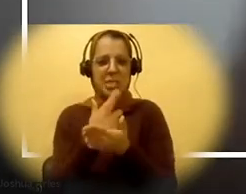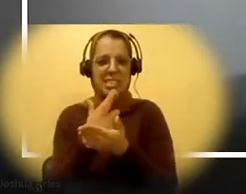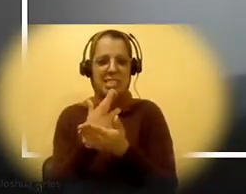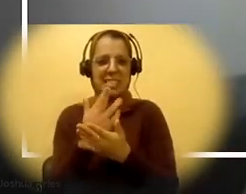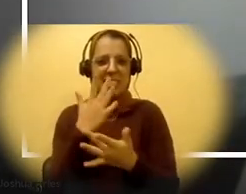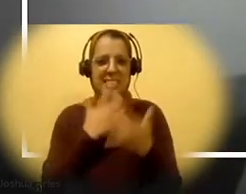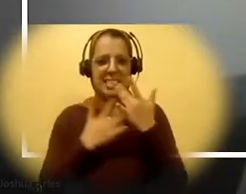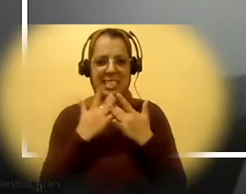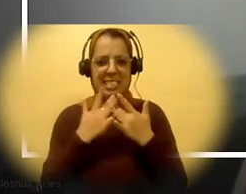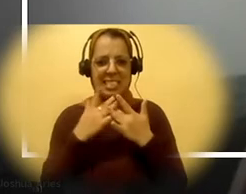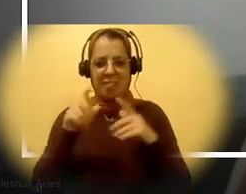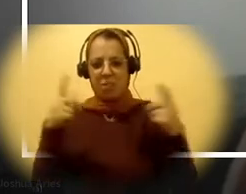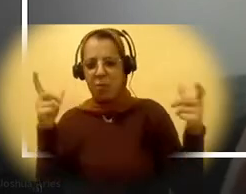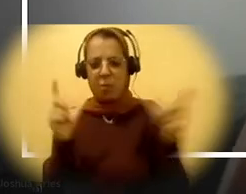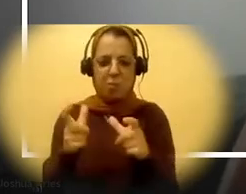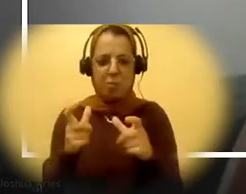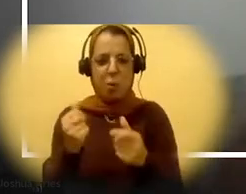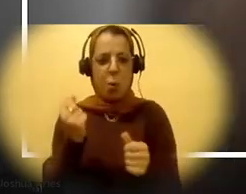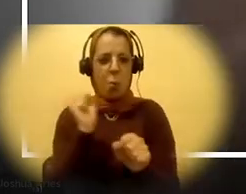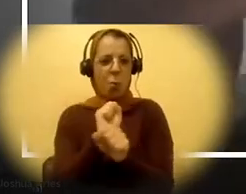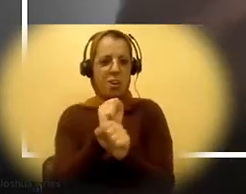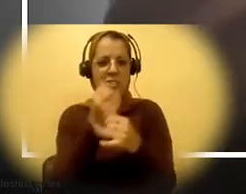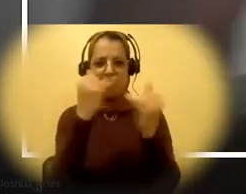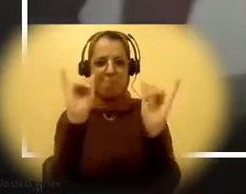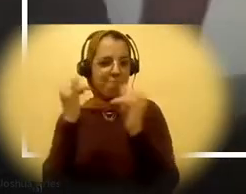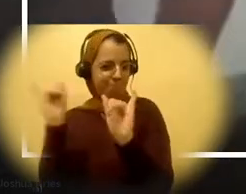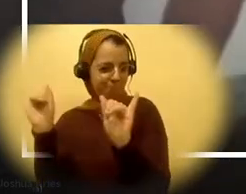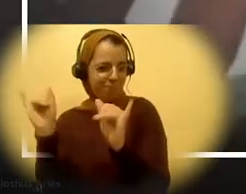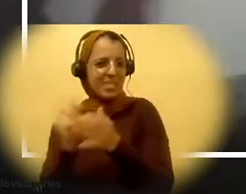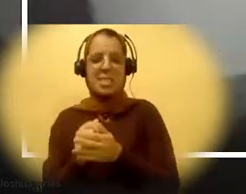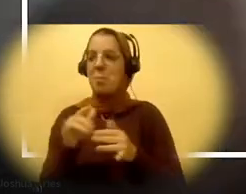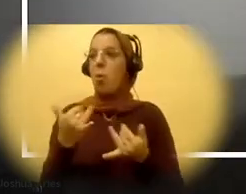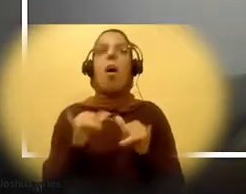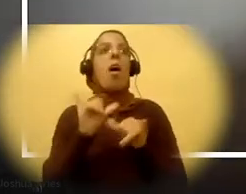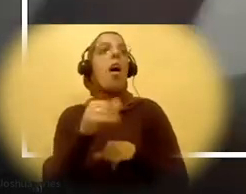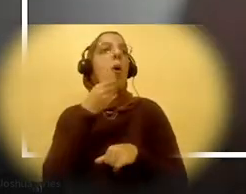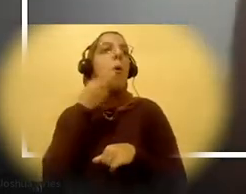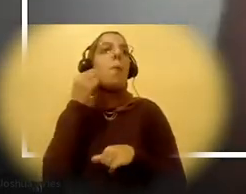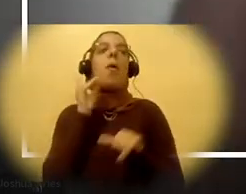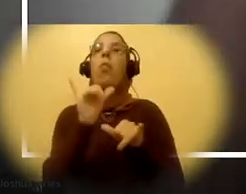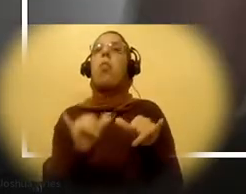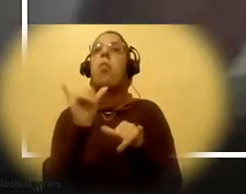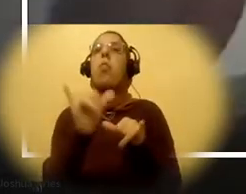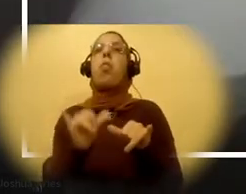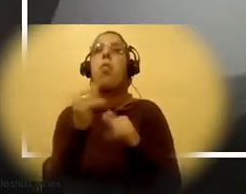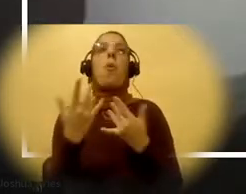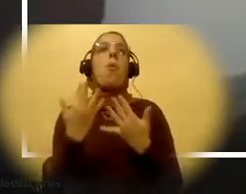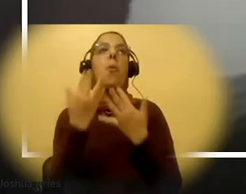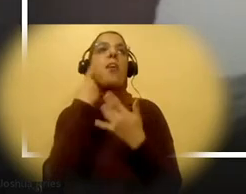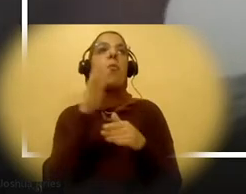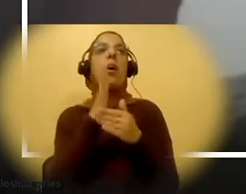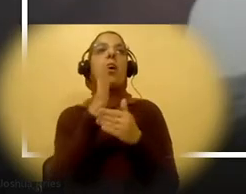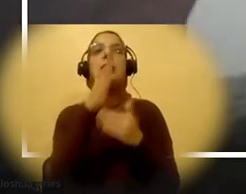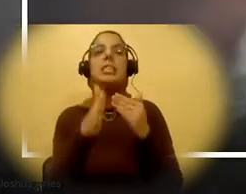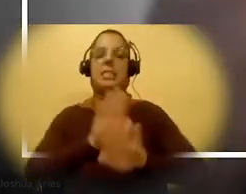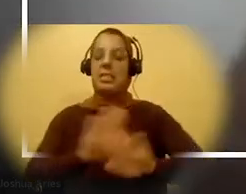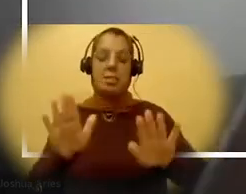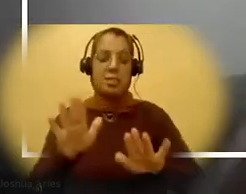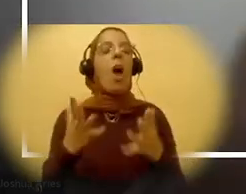ourselves. So I kind of didn't really want to sit still and wait for this whole thing to blow over. I kind of wanted to make my own stuff.